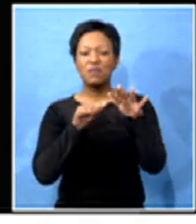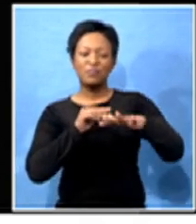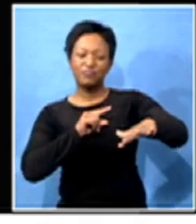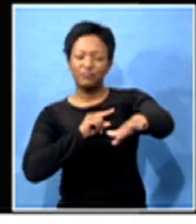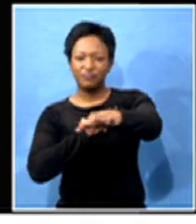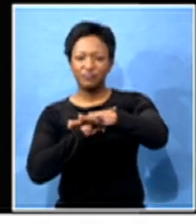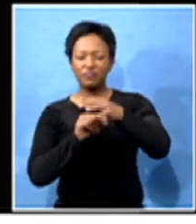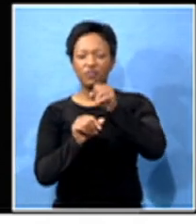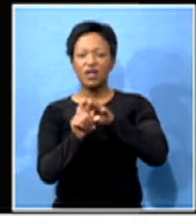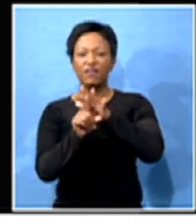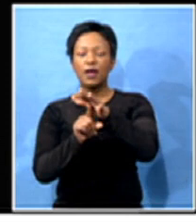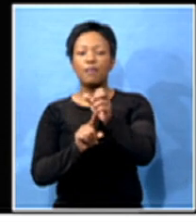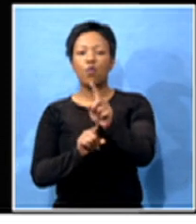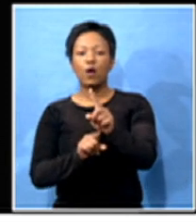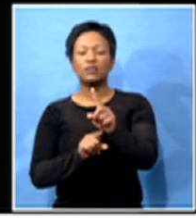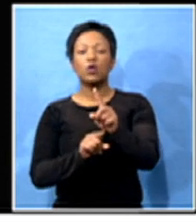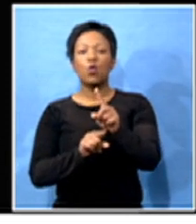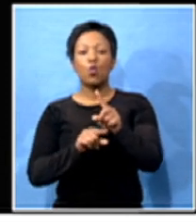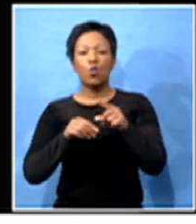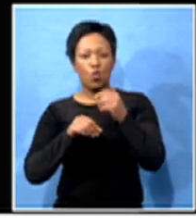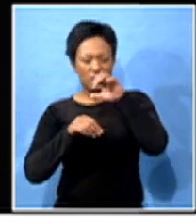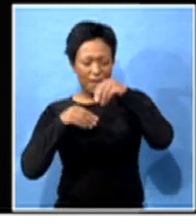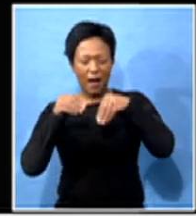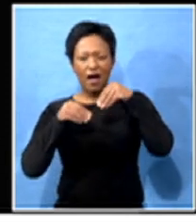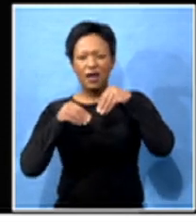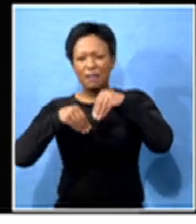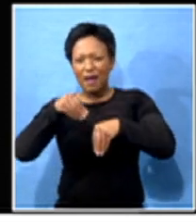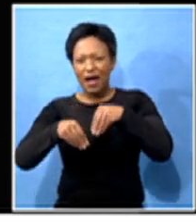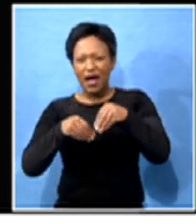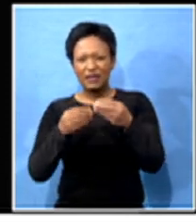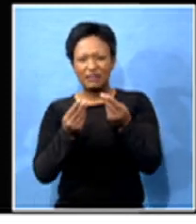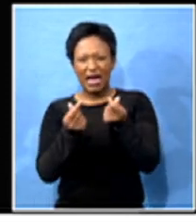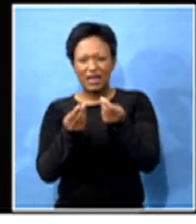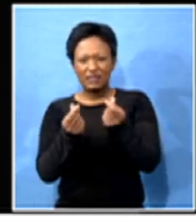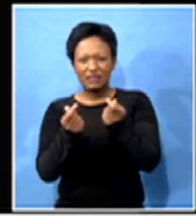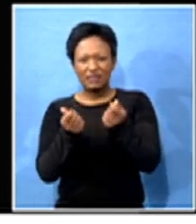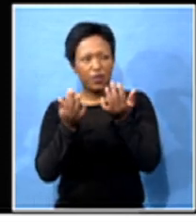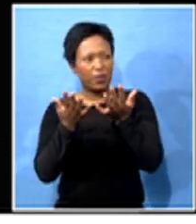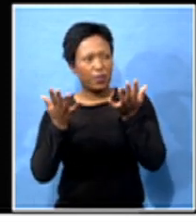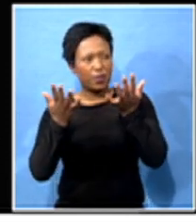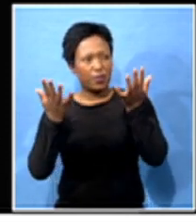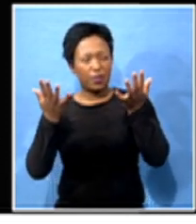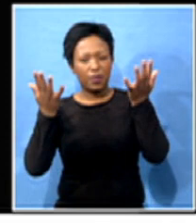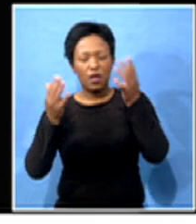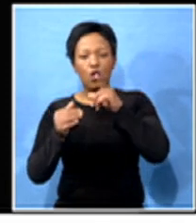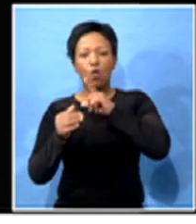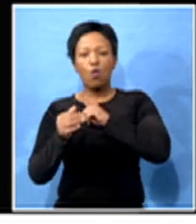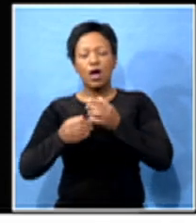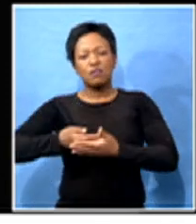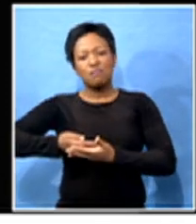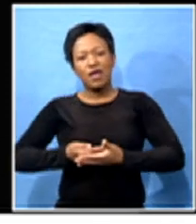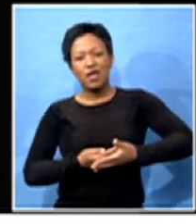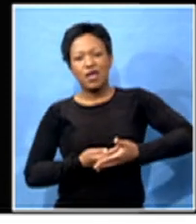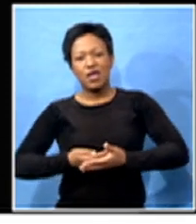by the mine dust, where we found that from babies, most babies are born